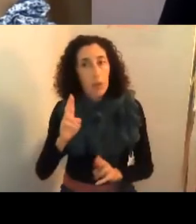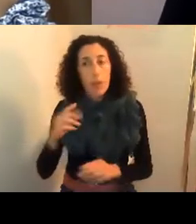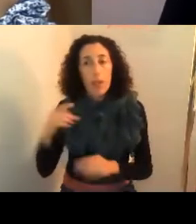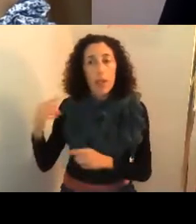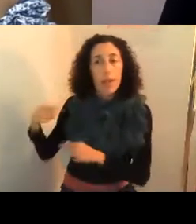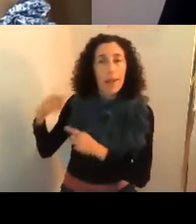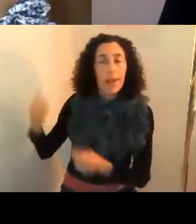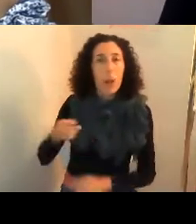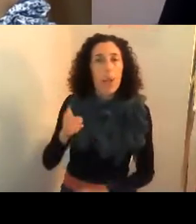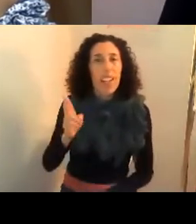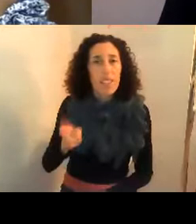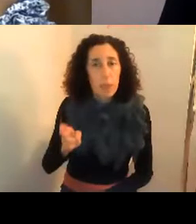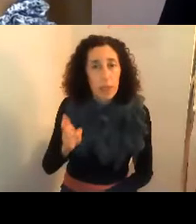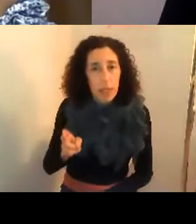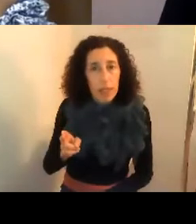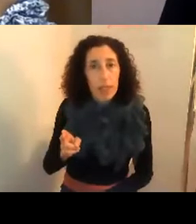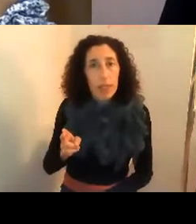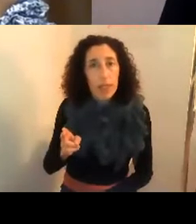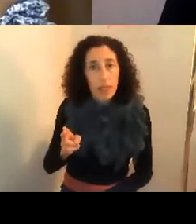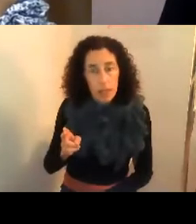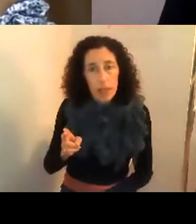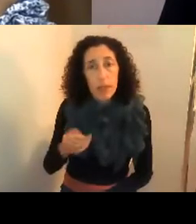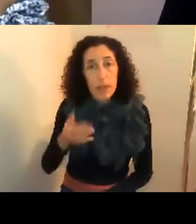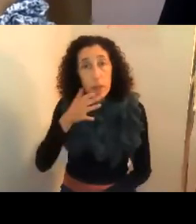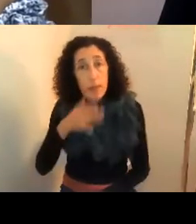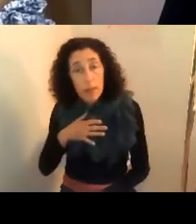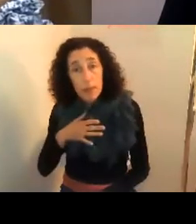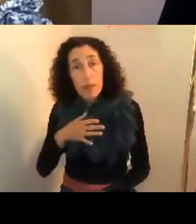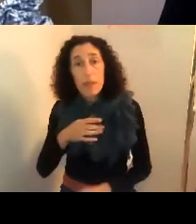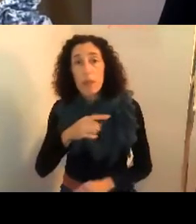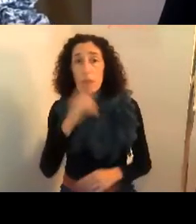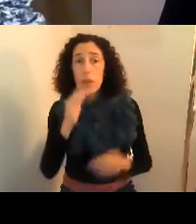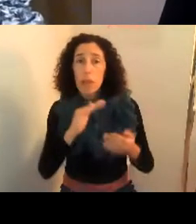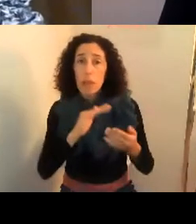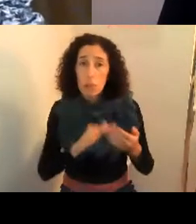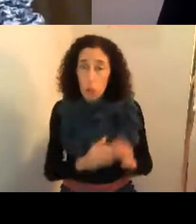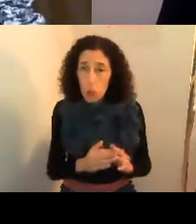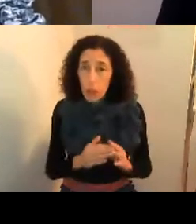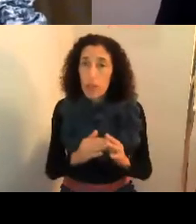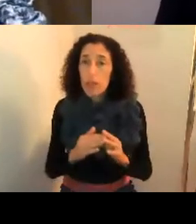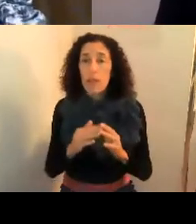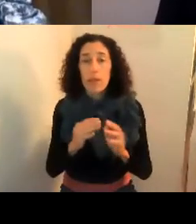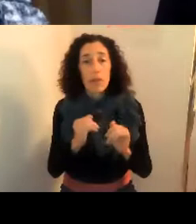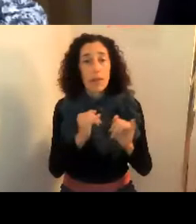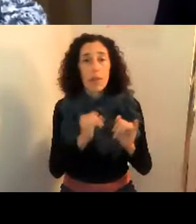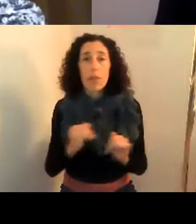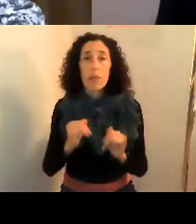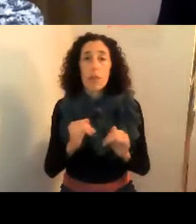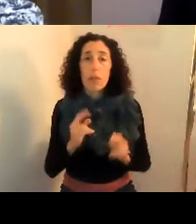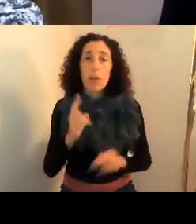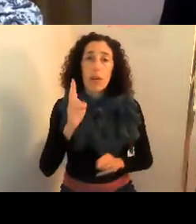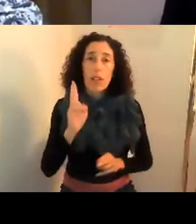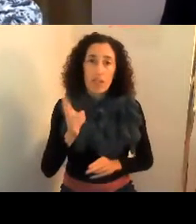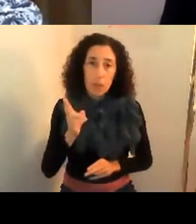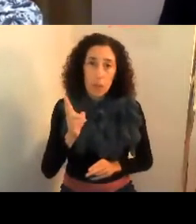feminist histories of their community. It's honoring all of our individual histories and seeing how we can use them